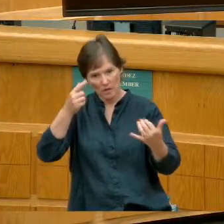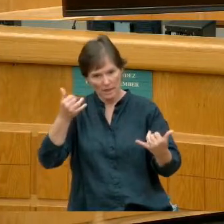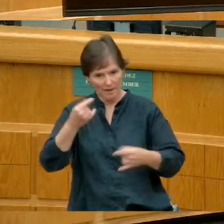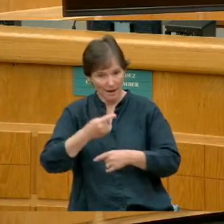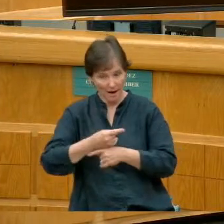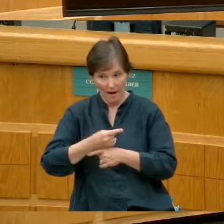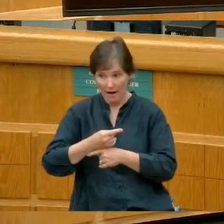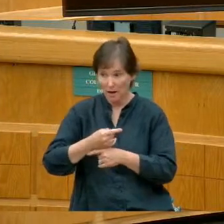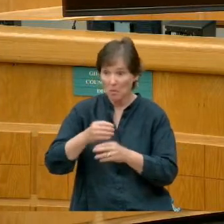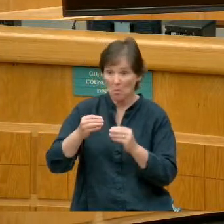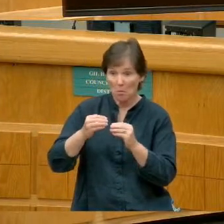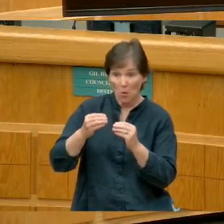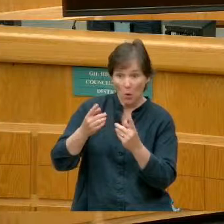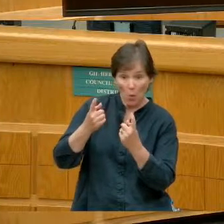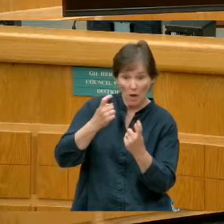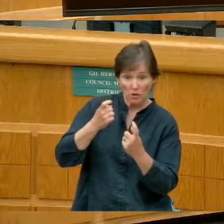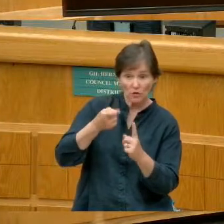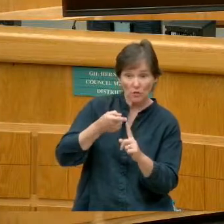any questions from the media.